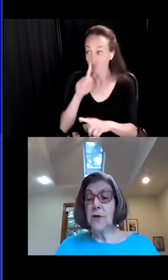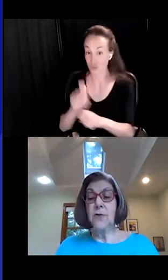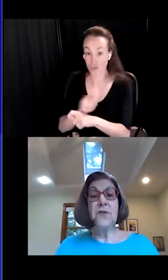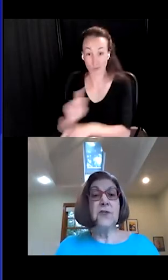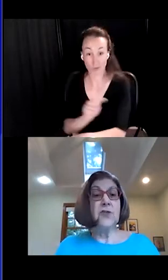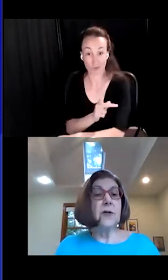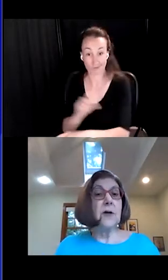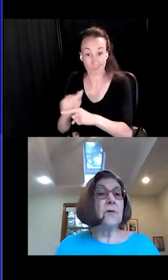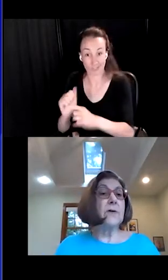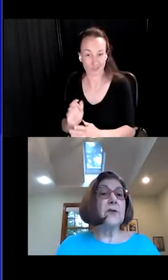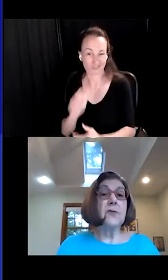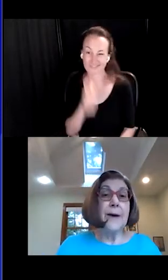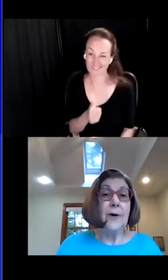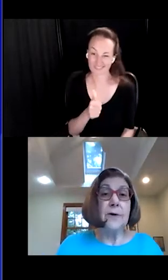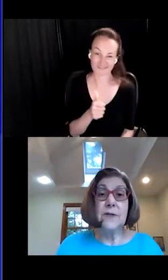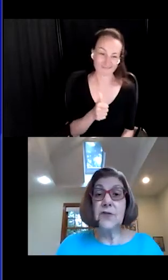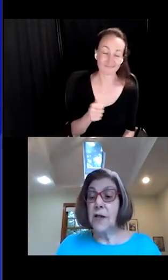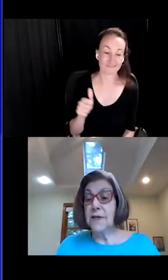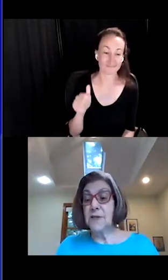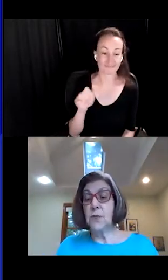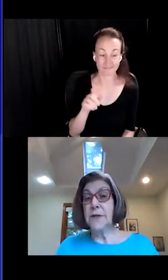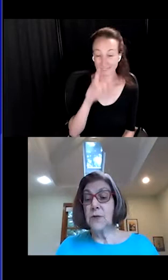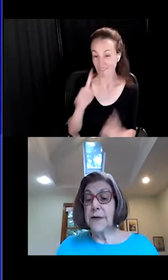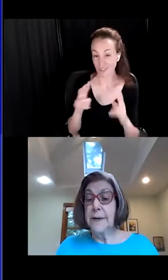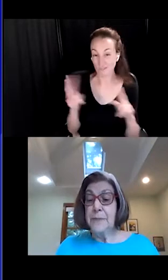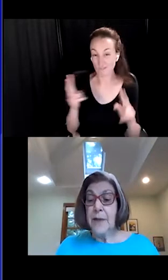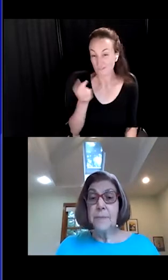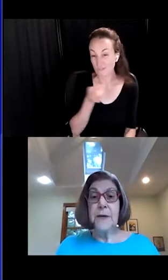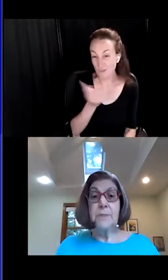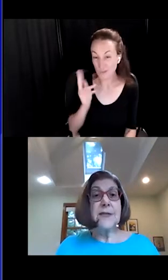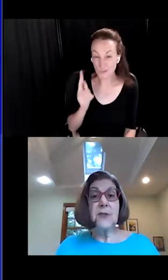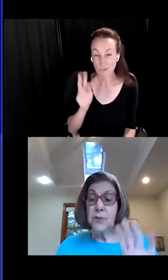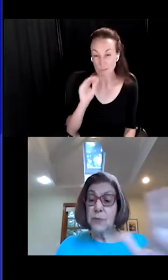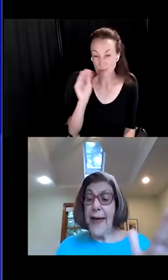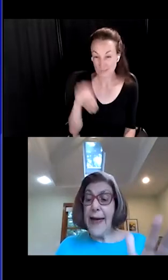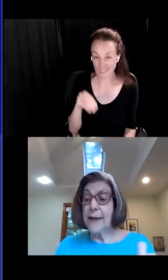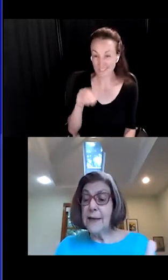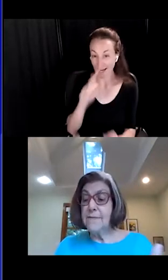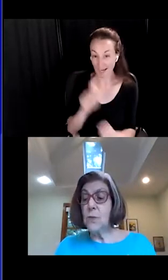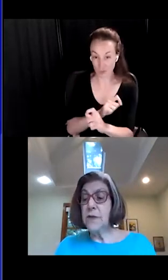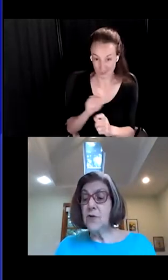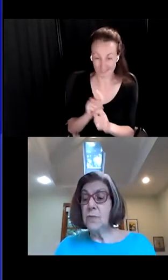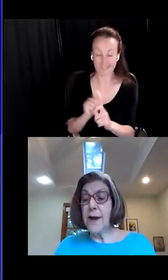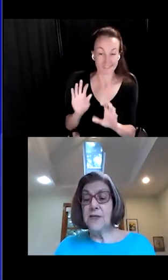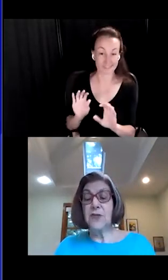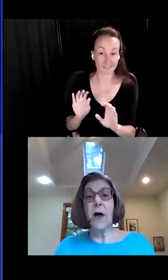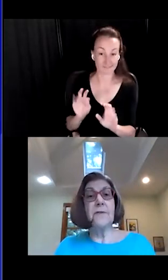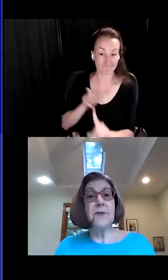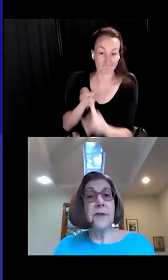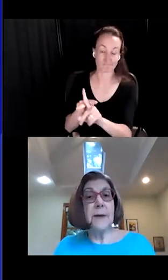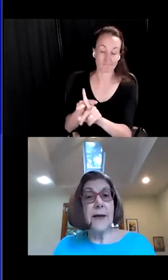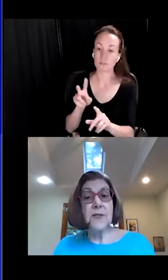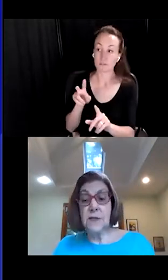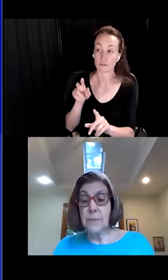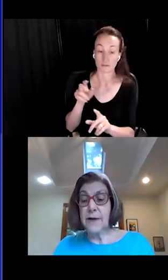general usage, according to Bauer and his colleagues in 2020. People tend to push back, even when the new practice offered